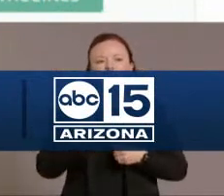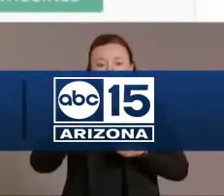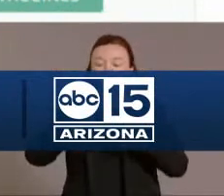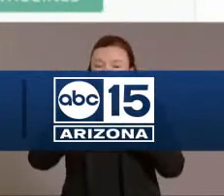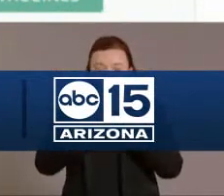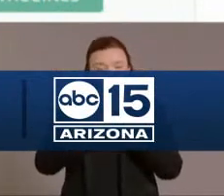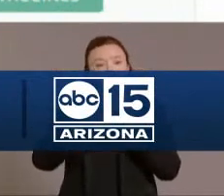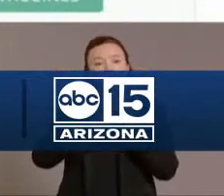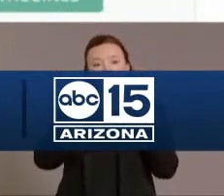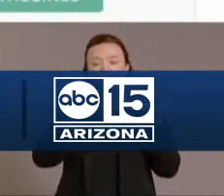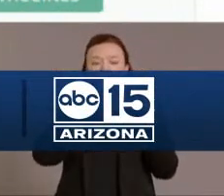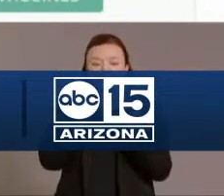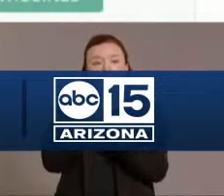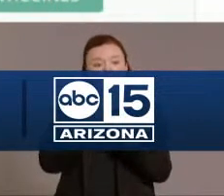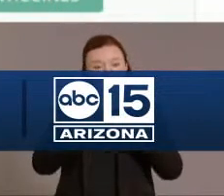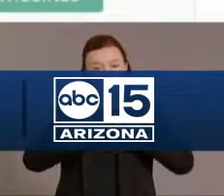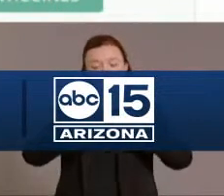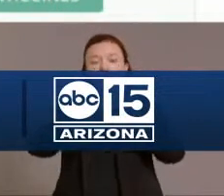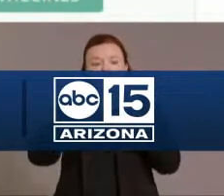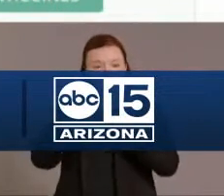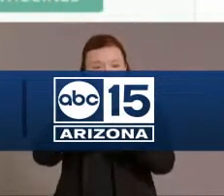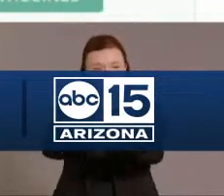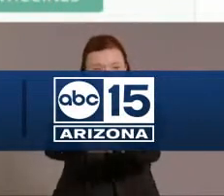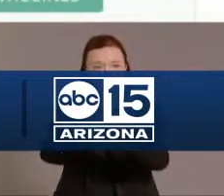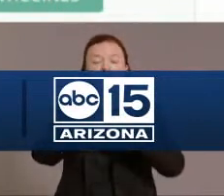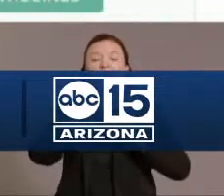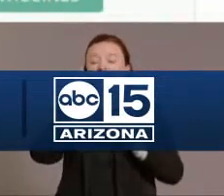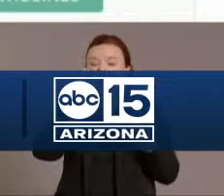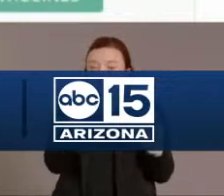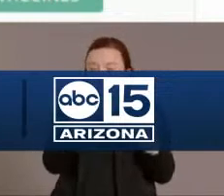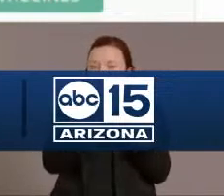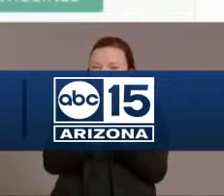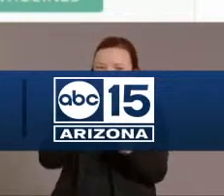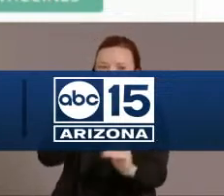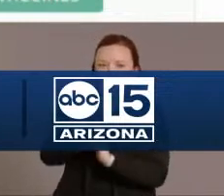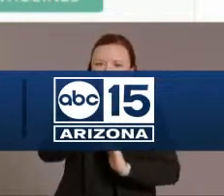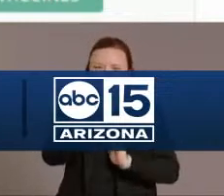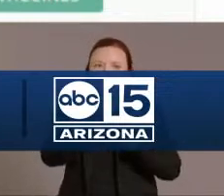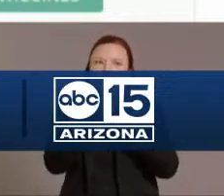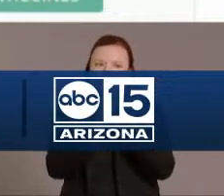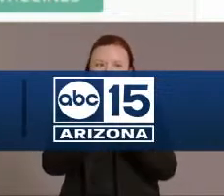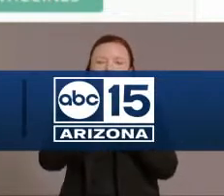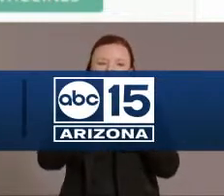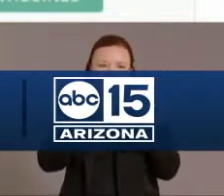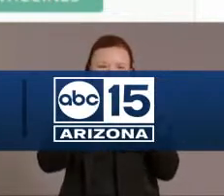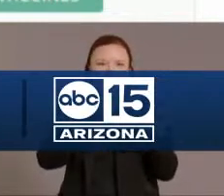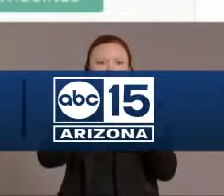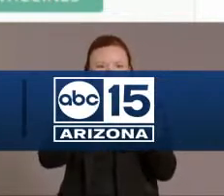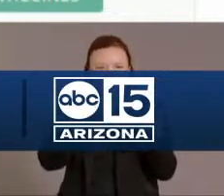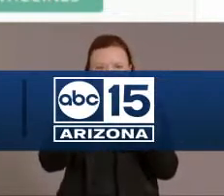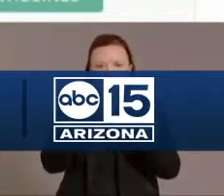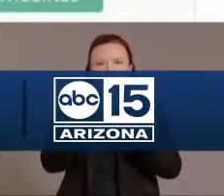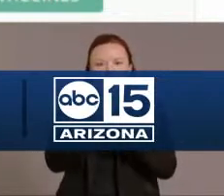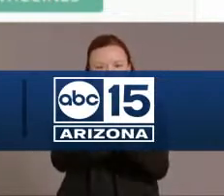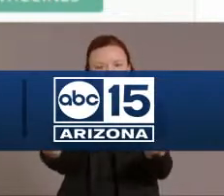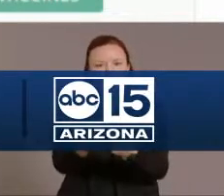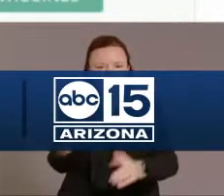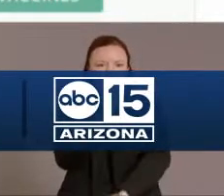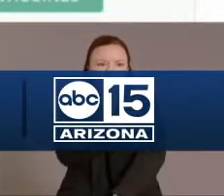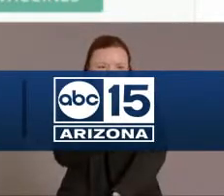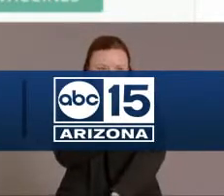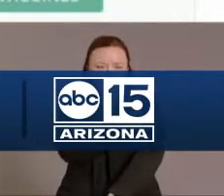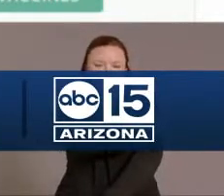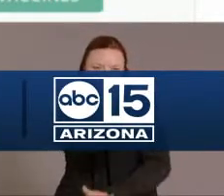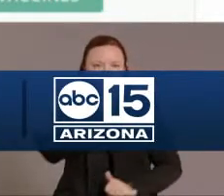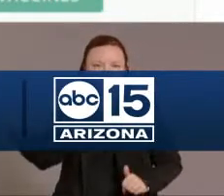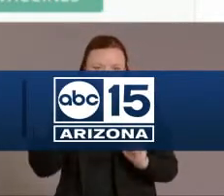more and more pharmacies, will have over 1,000 retail pharmacies that we will be able to provide access to vaccine around the